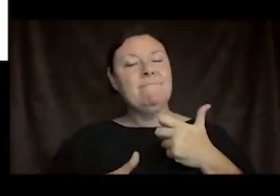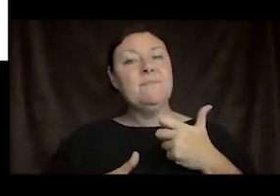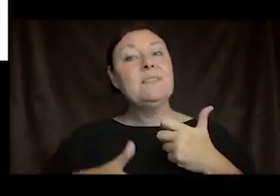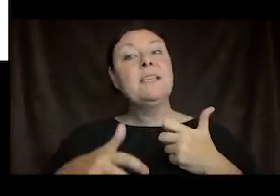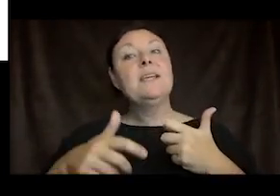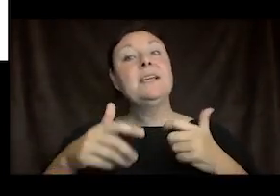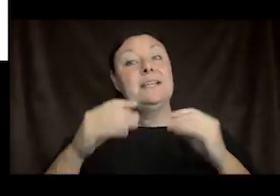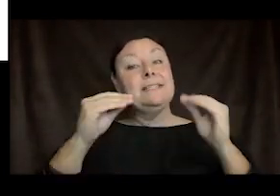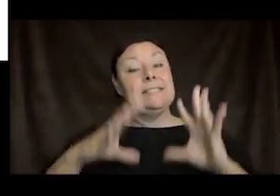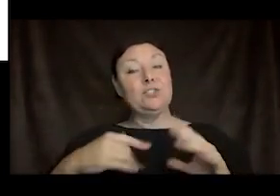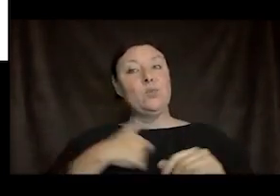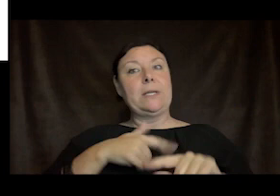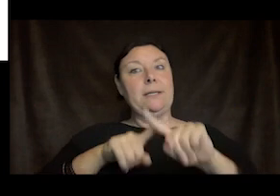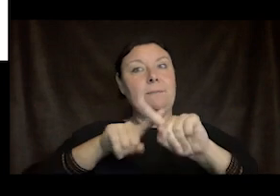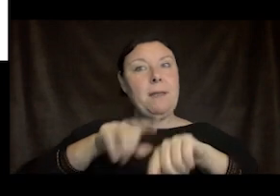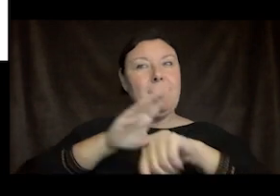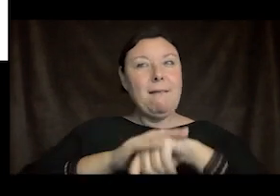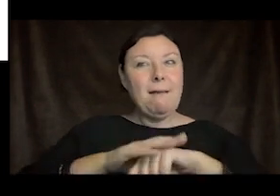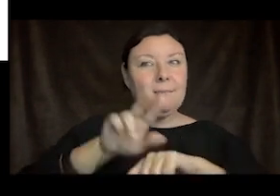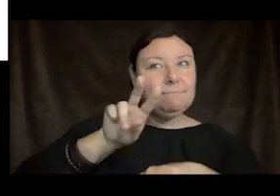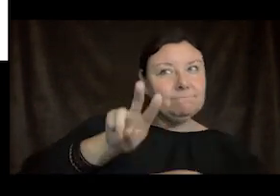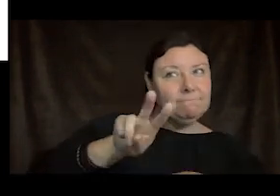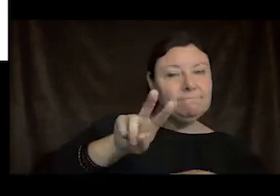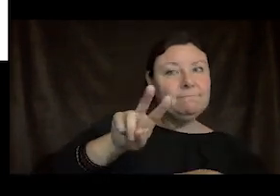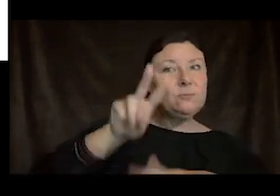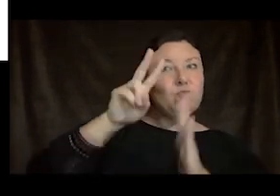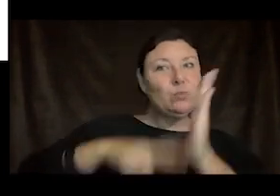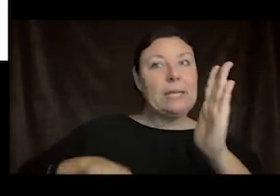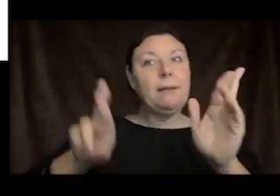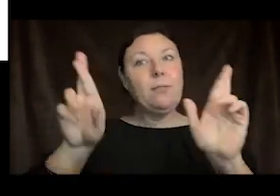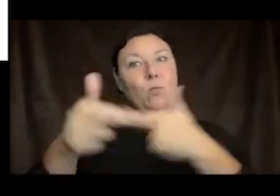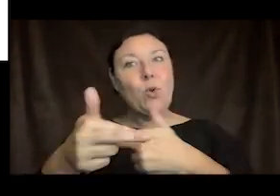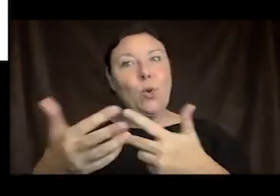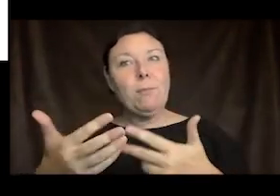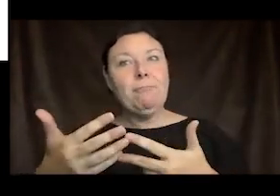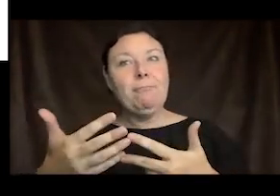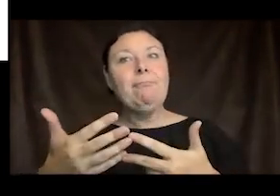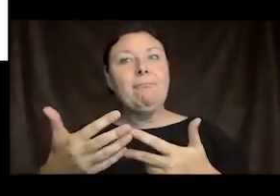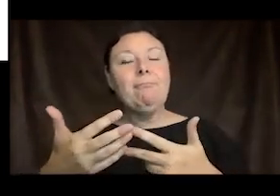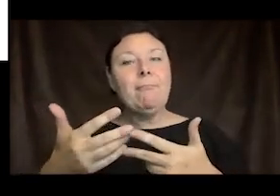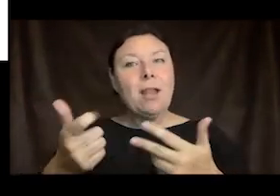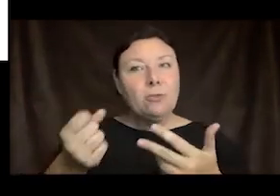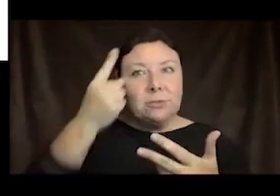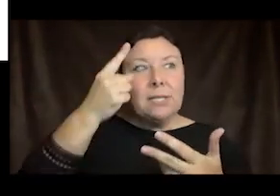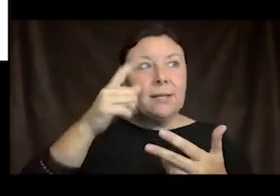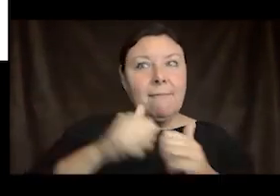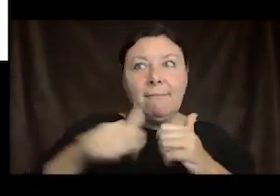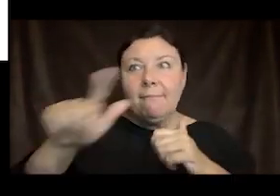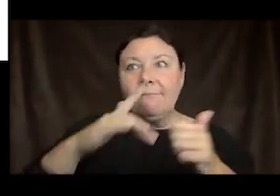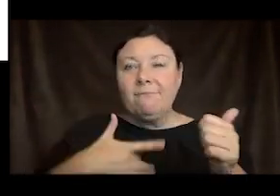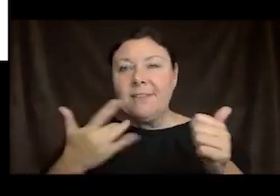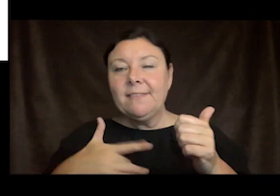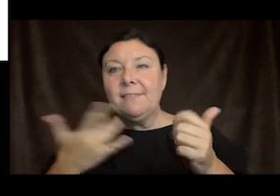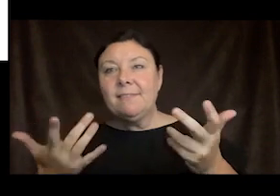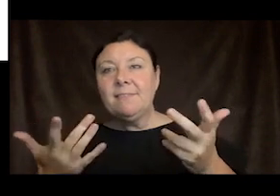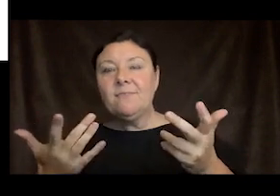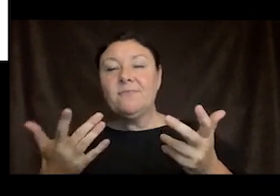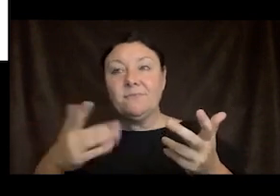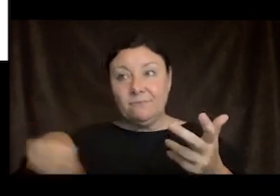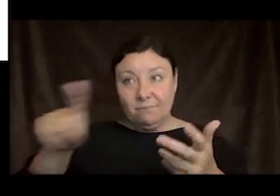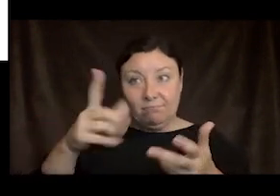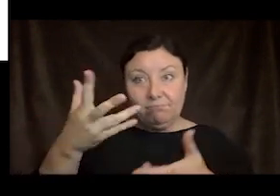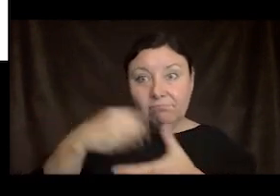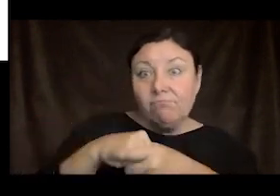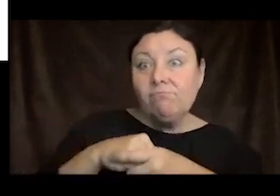things that as teachers we depend on, and that's being able to kind of read the room and kind of understand when someone is disengaged,